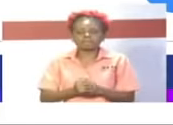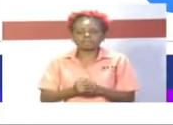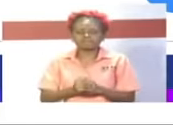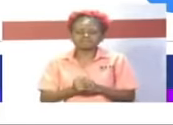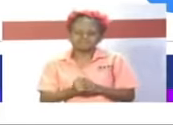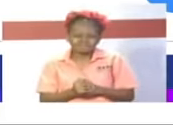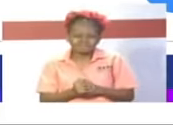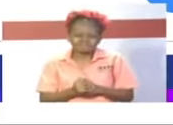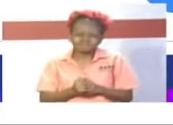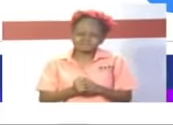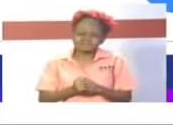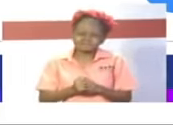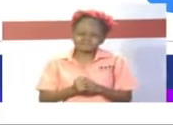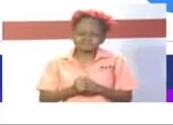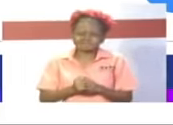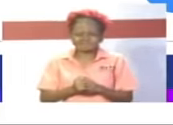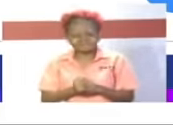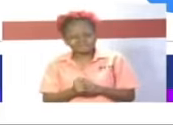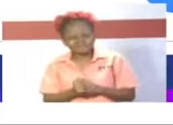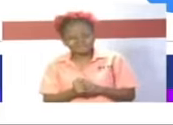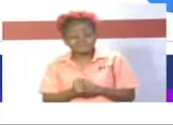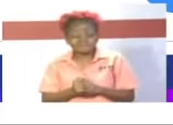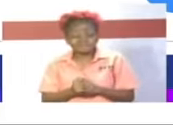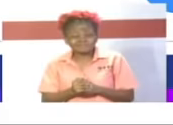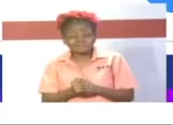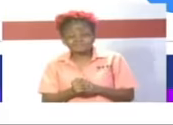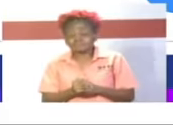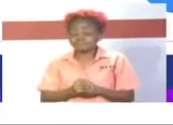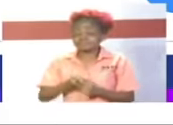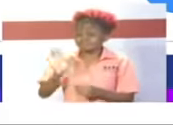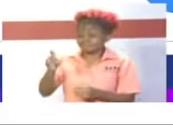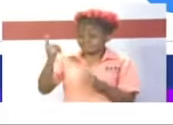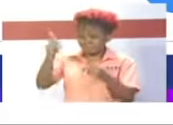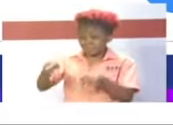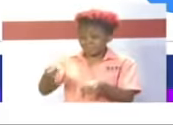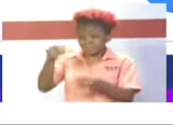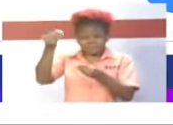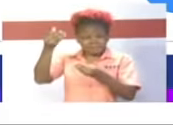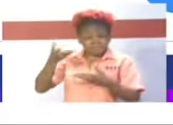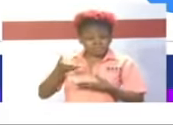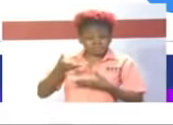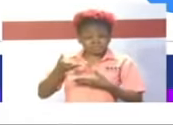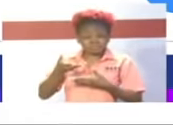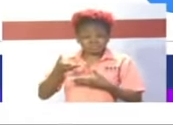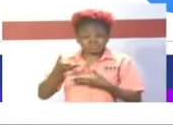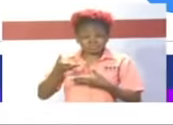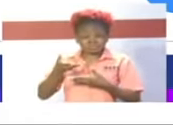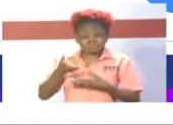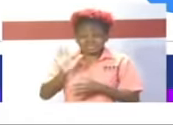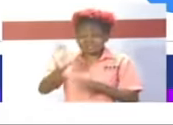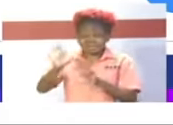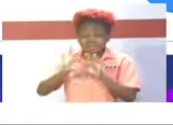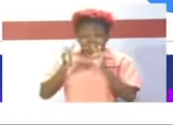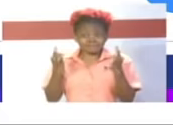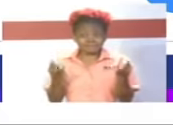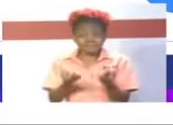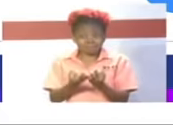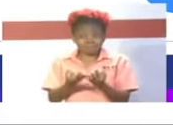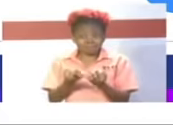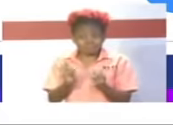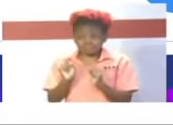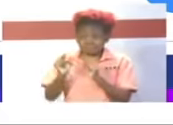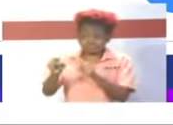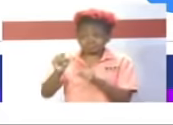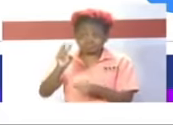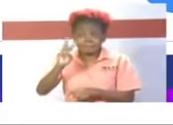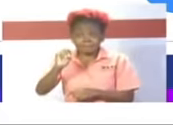particulars. An individual indicated to us that a relative was hospitalized at the Eric Williams Medical Sciences Complex